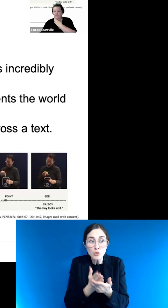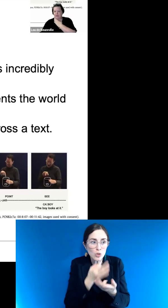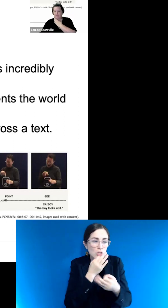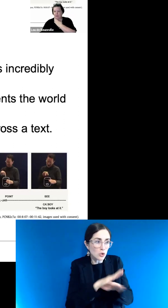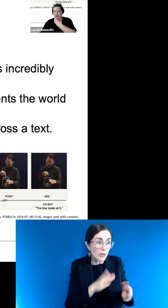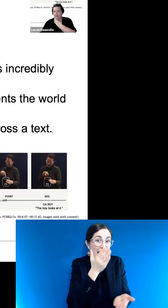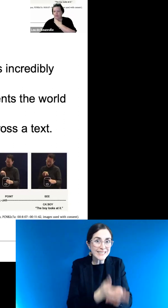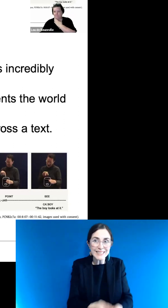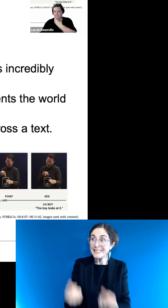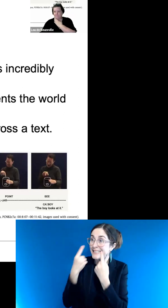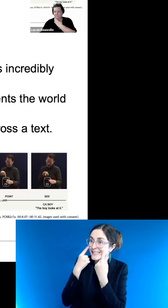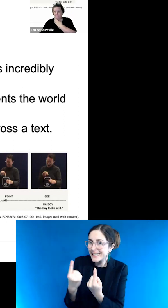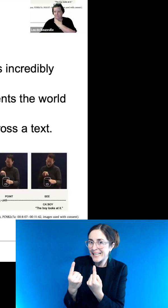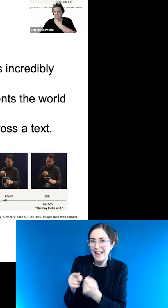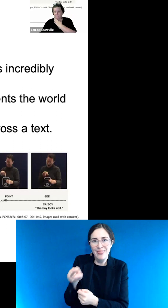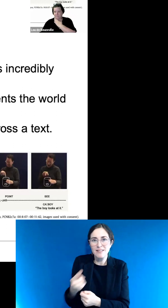exposure to this type of signing?